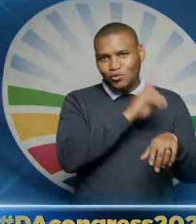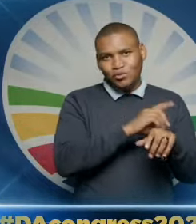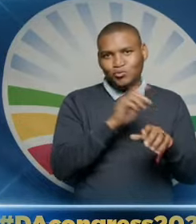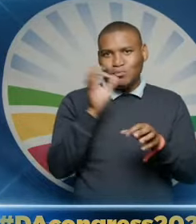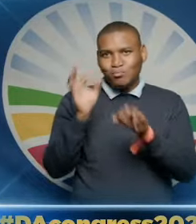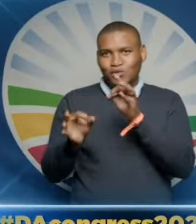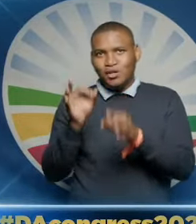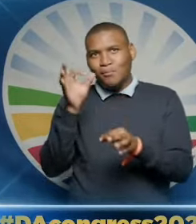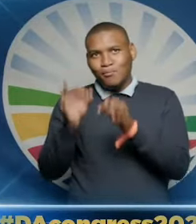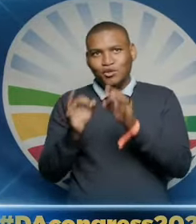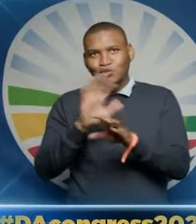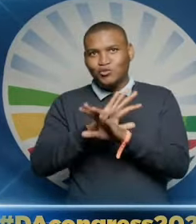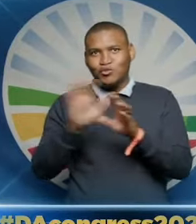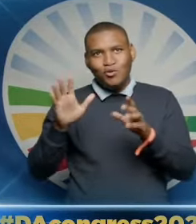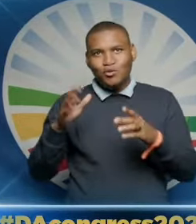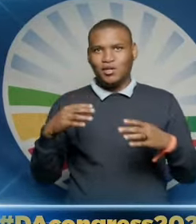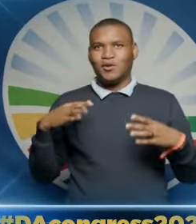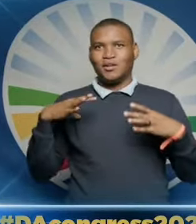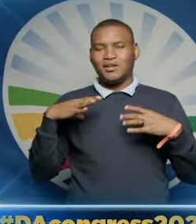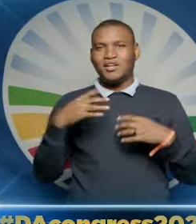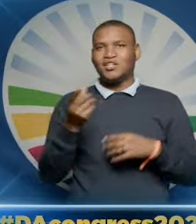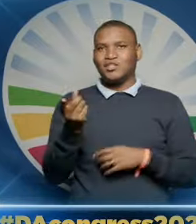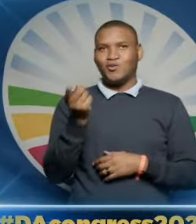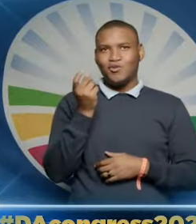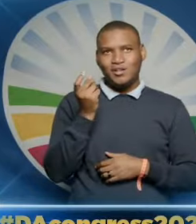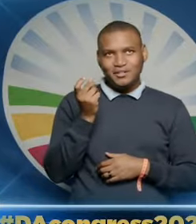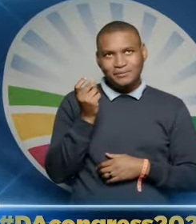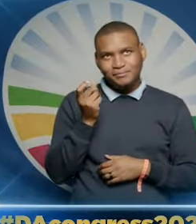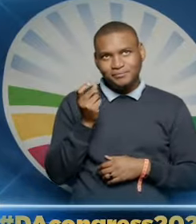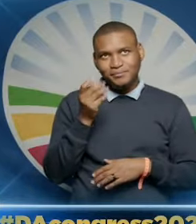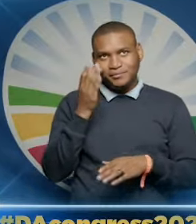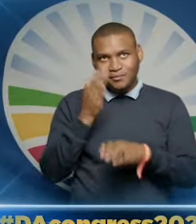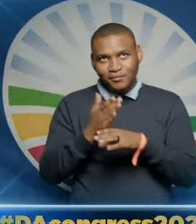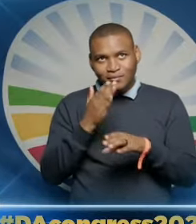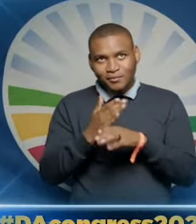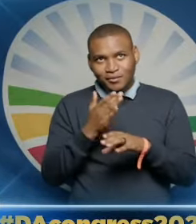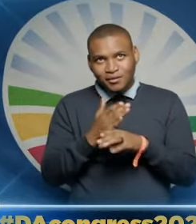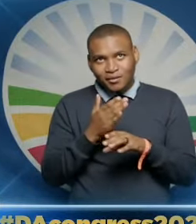politics is not a vocation, it is a calling.